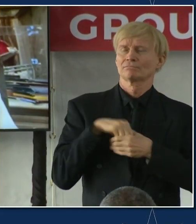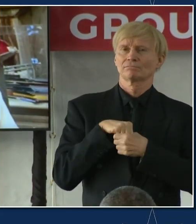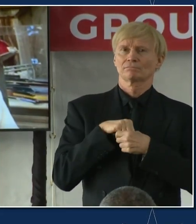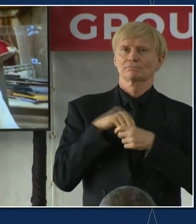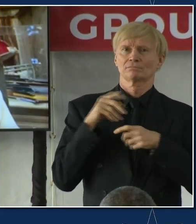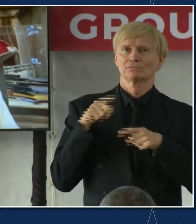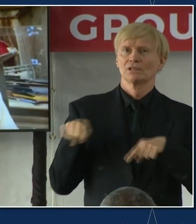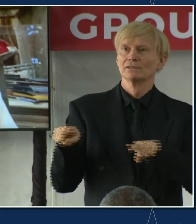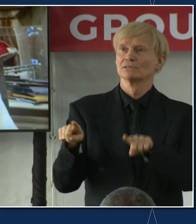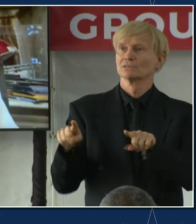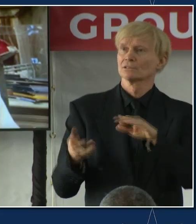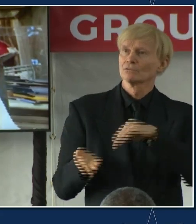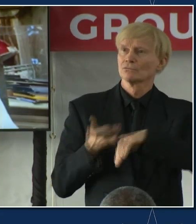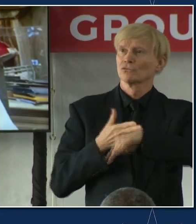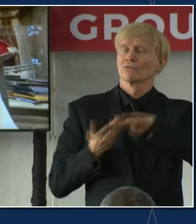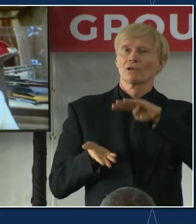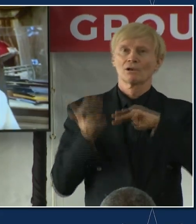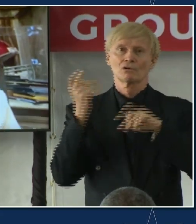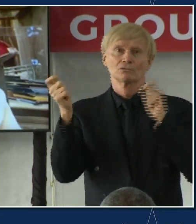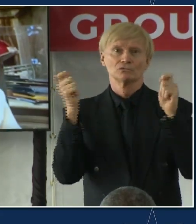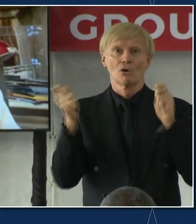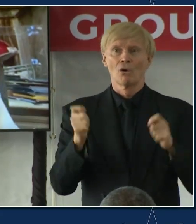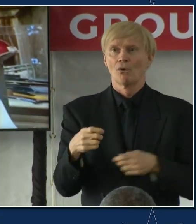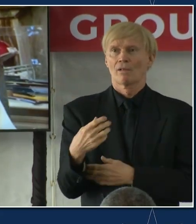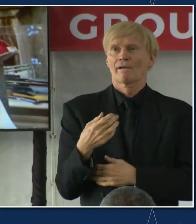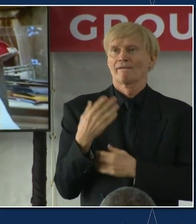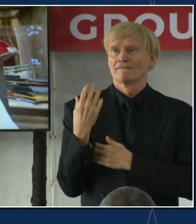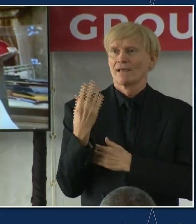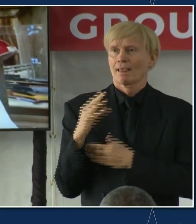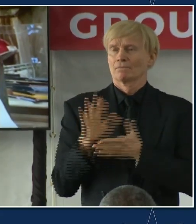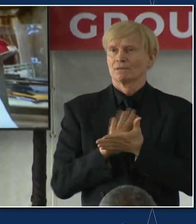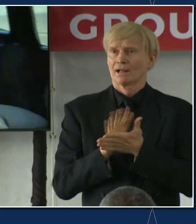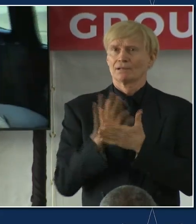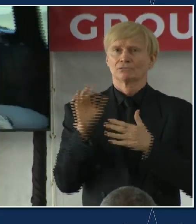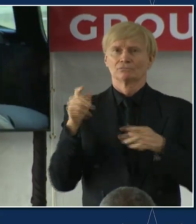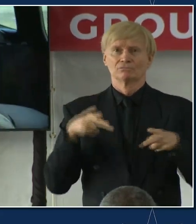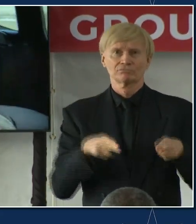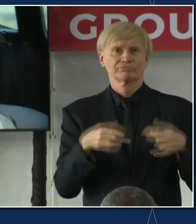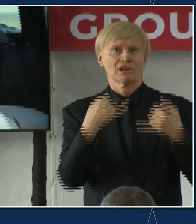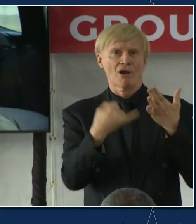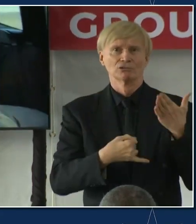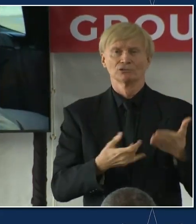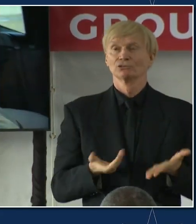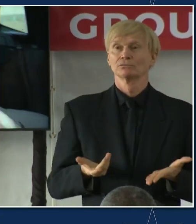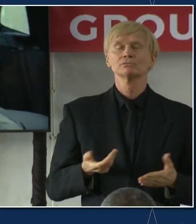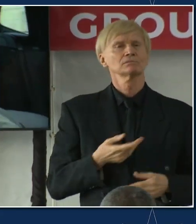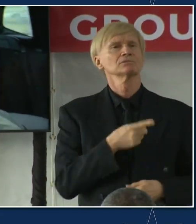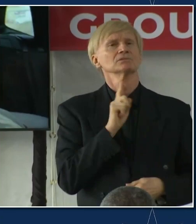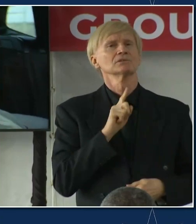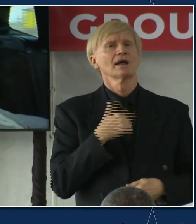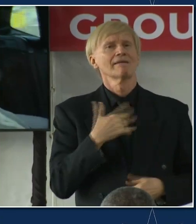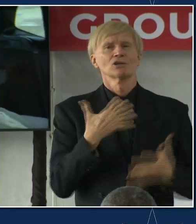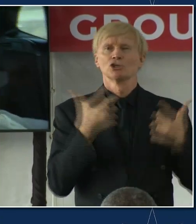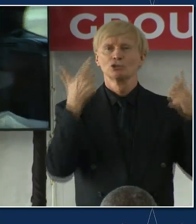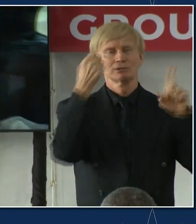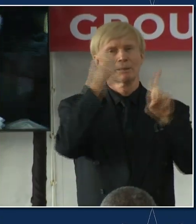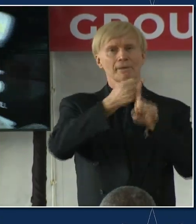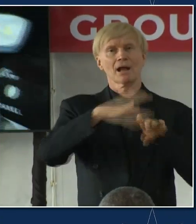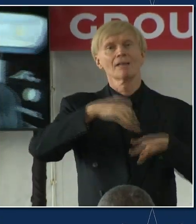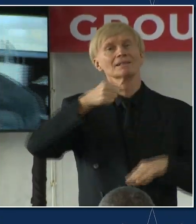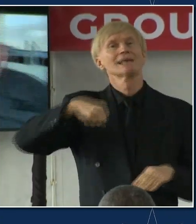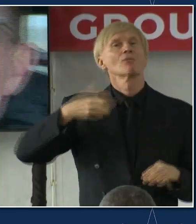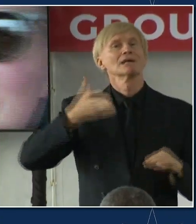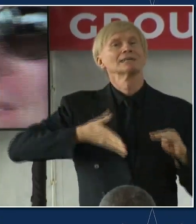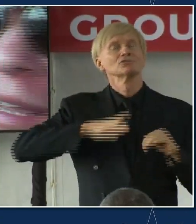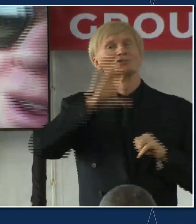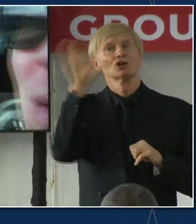of television, film, video making, all of the arts. It is going to have such a huge impact on the South Side of Chicago,